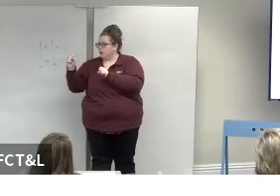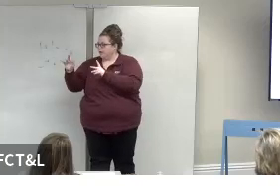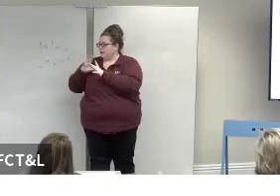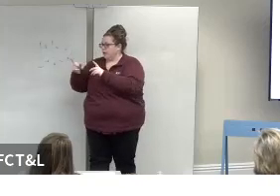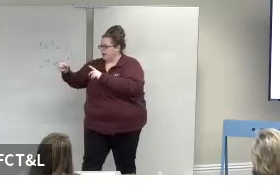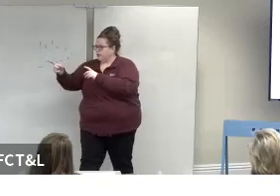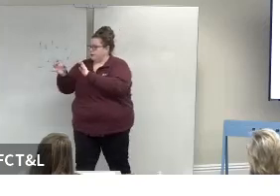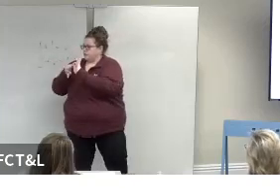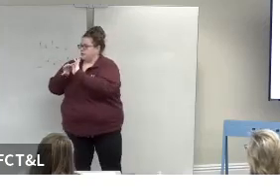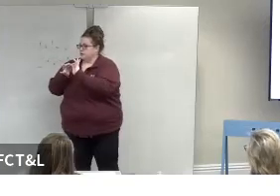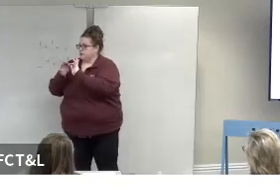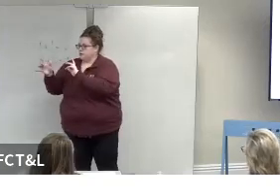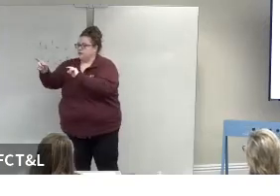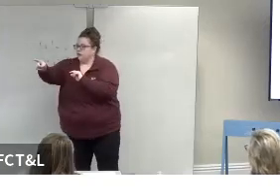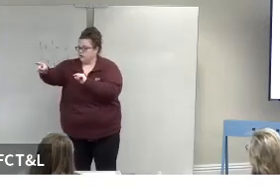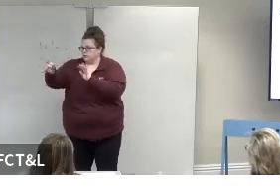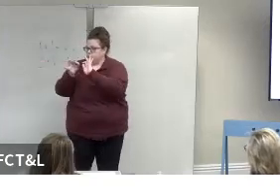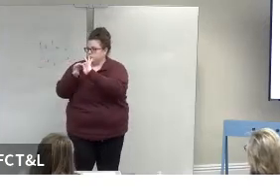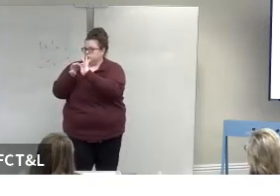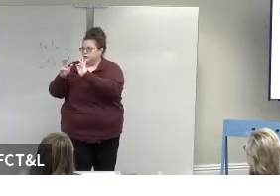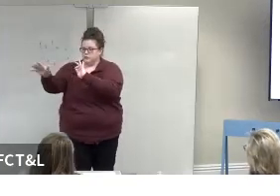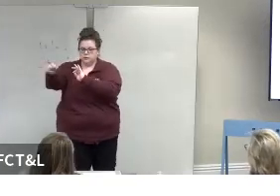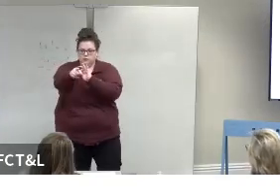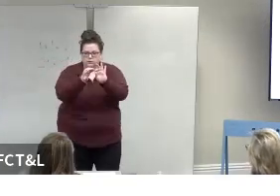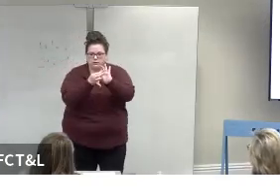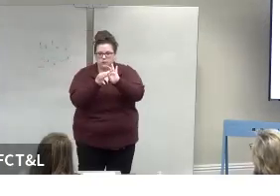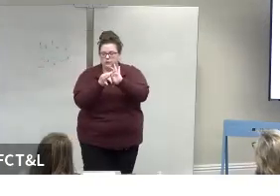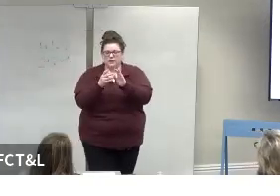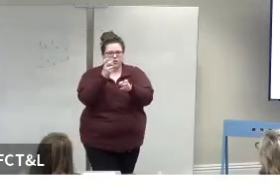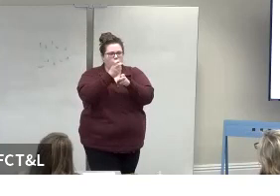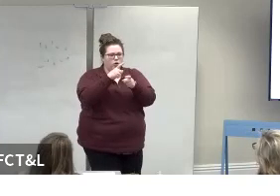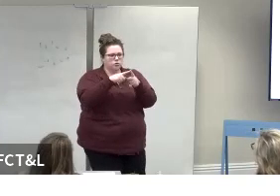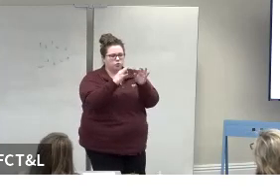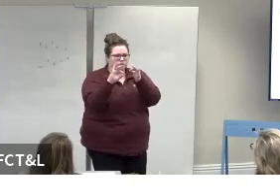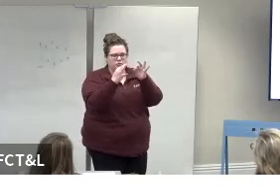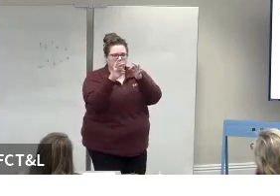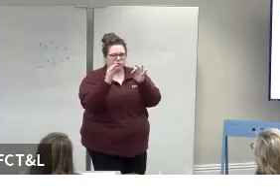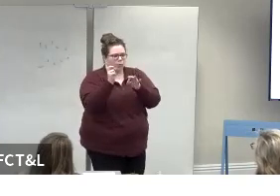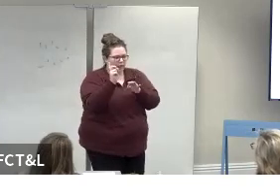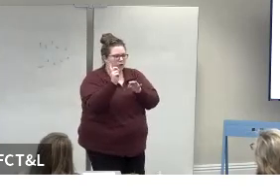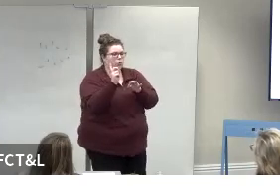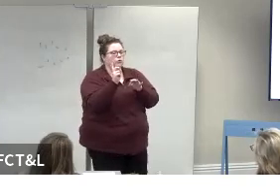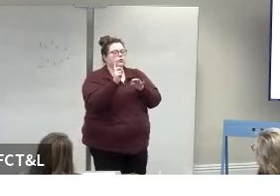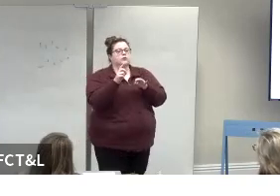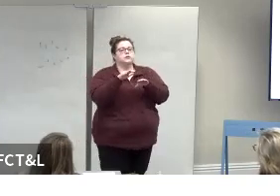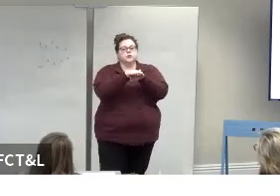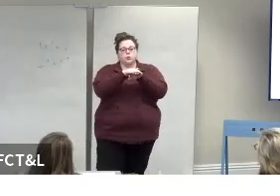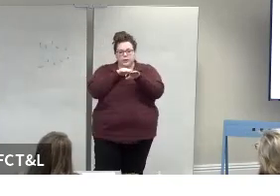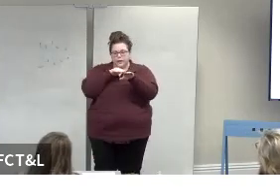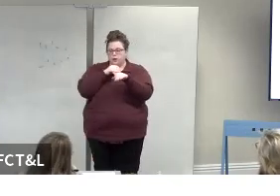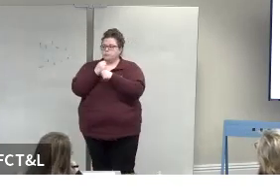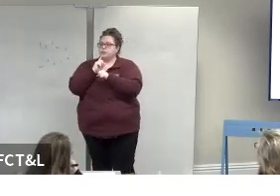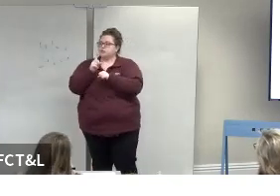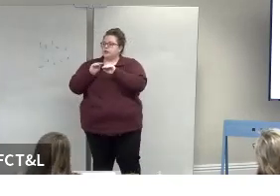who's talking. And okay, you're talking, now I'm going to interpret for them, now them. So, you know, it's difficult to navigate that